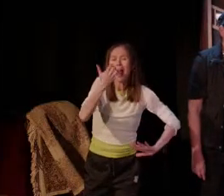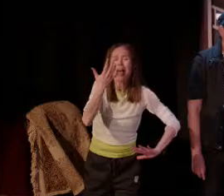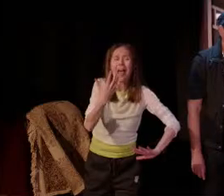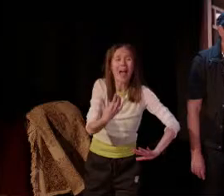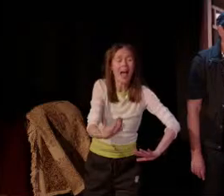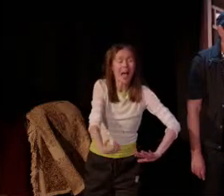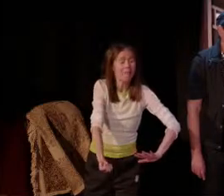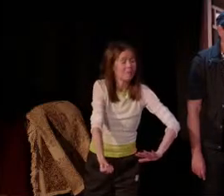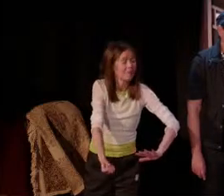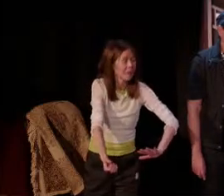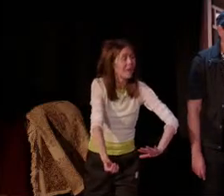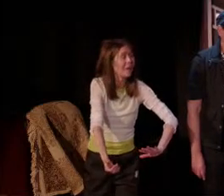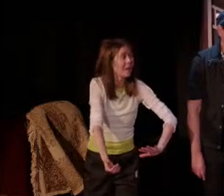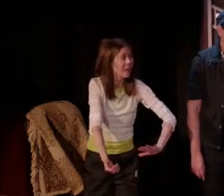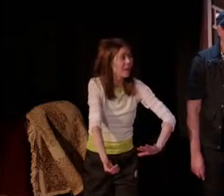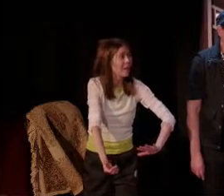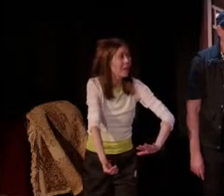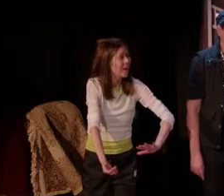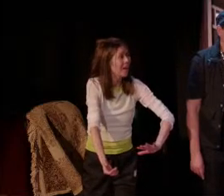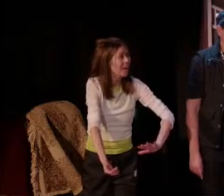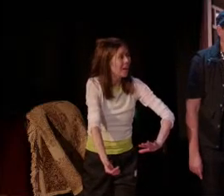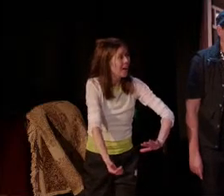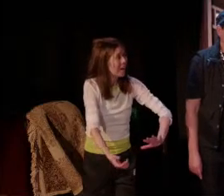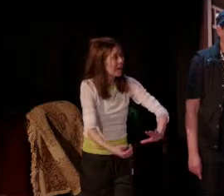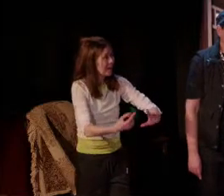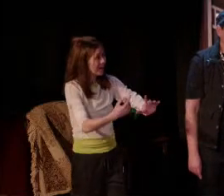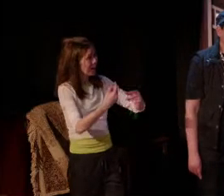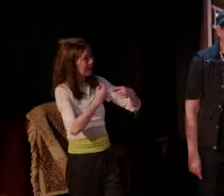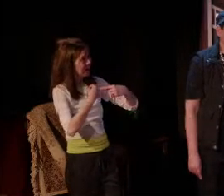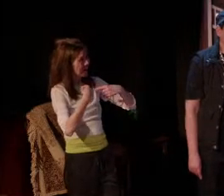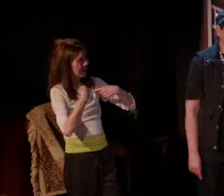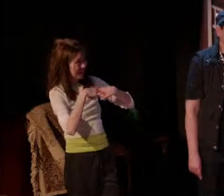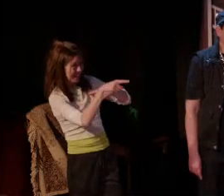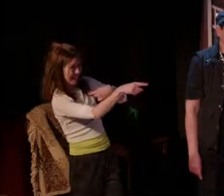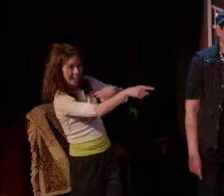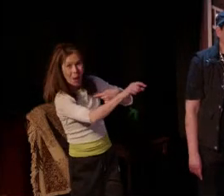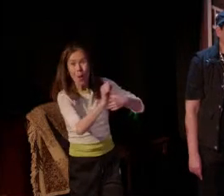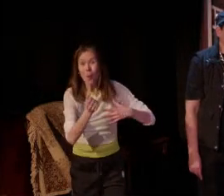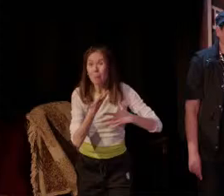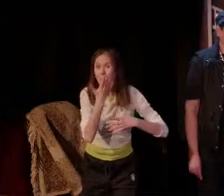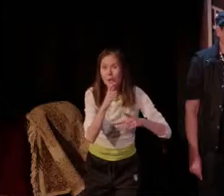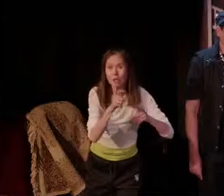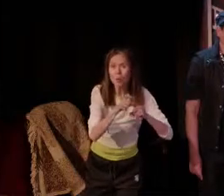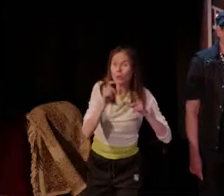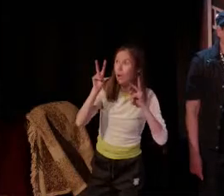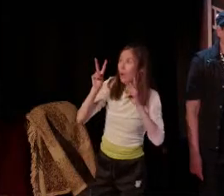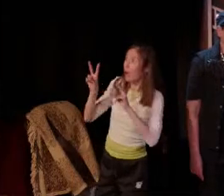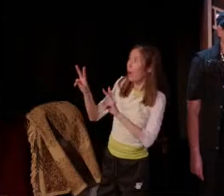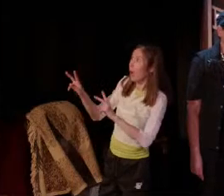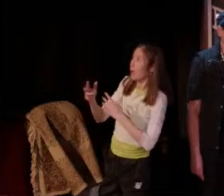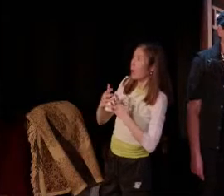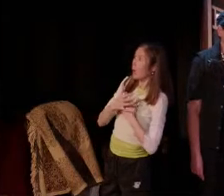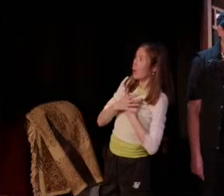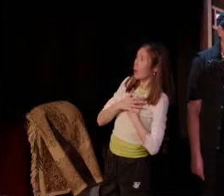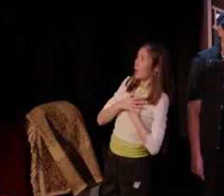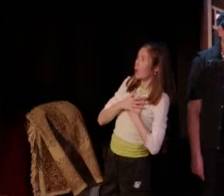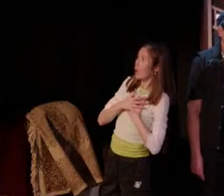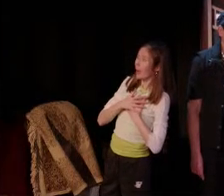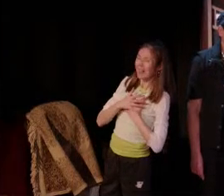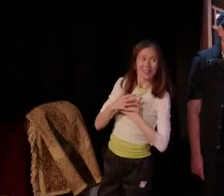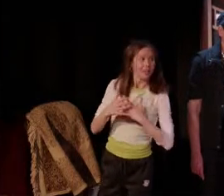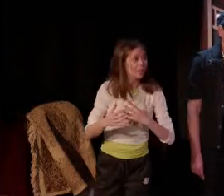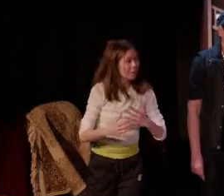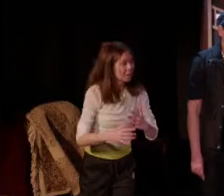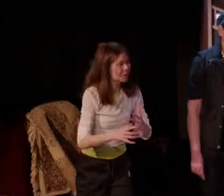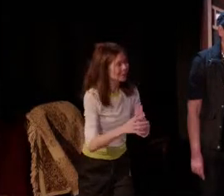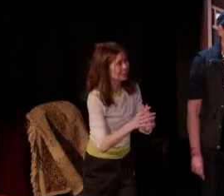remembrance and makes your admiring daughter into a form that stands stone-like before you. Give